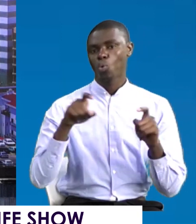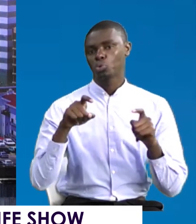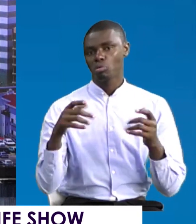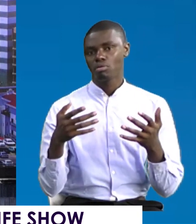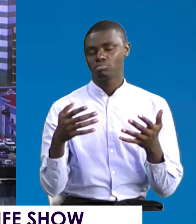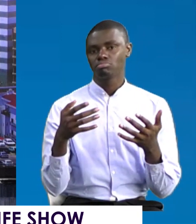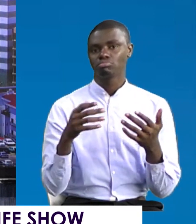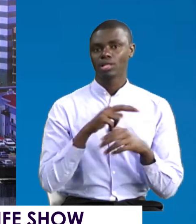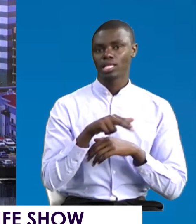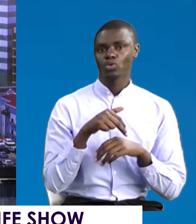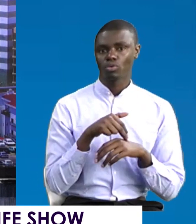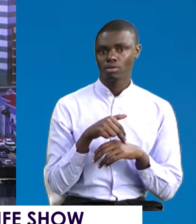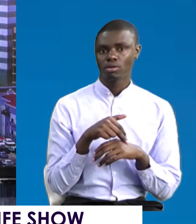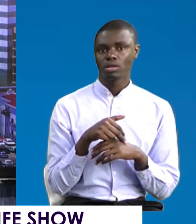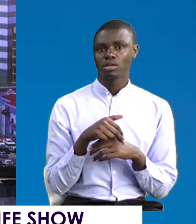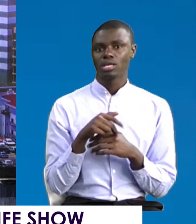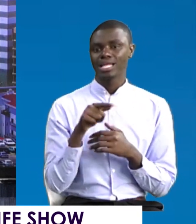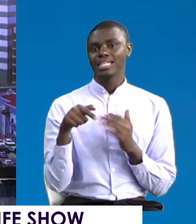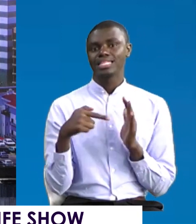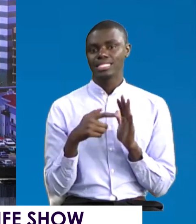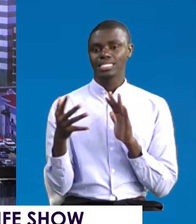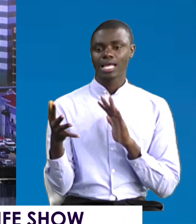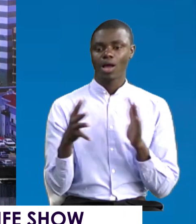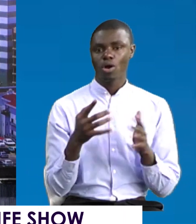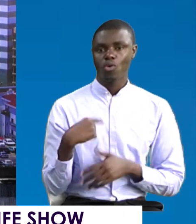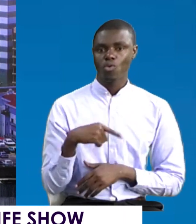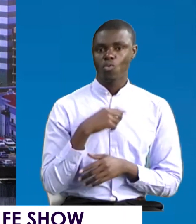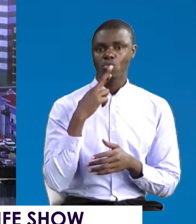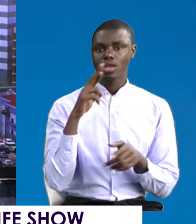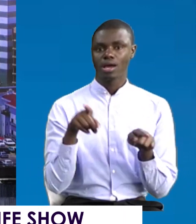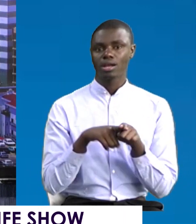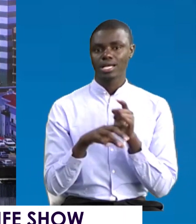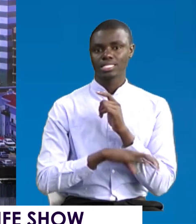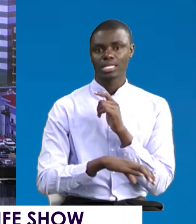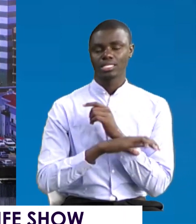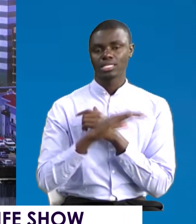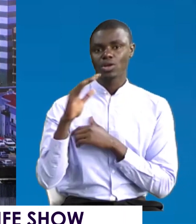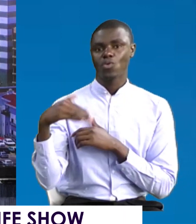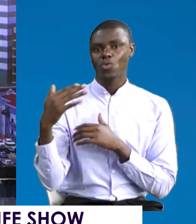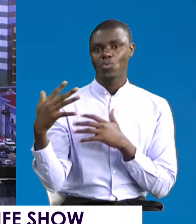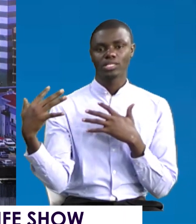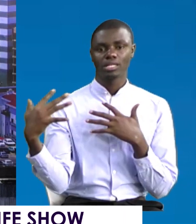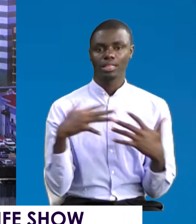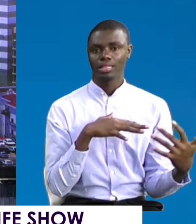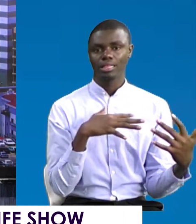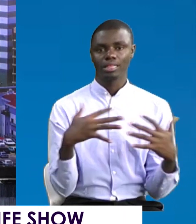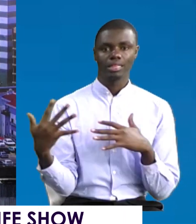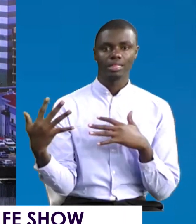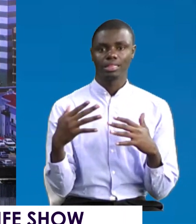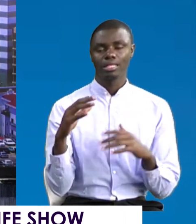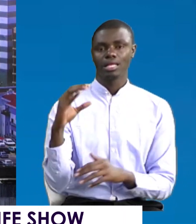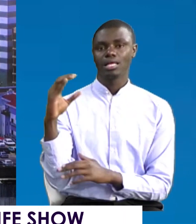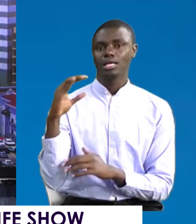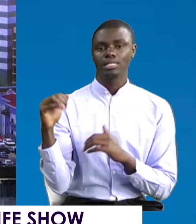control that nation. This is how we are as a country. We are always at war. We are always at civil